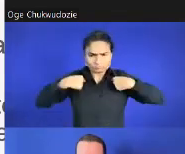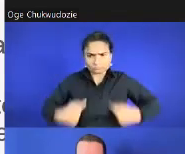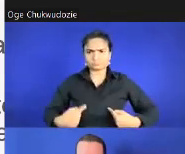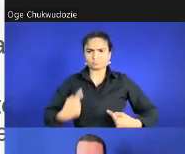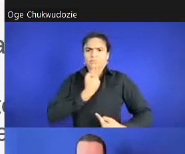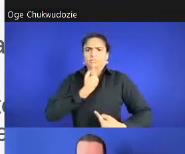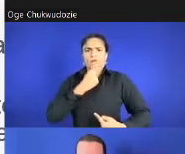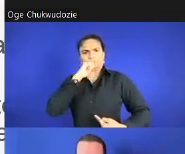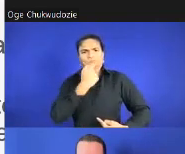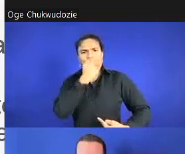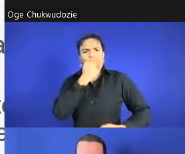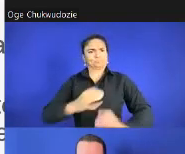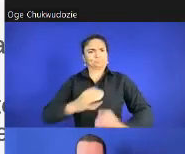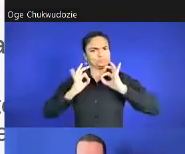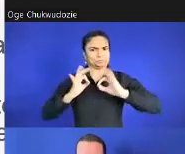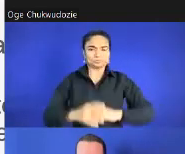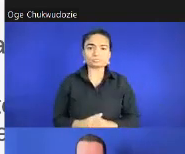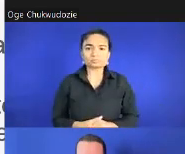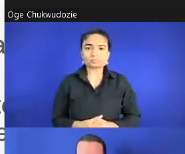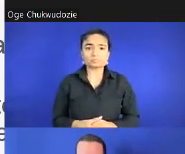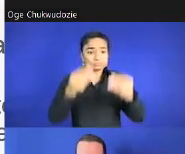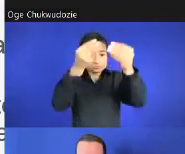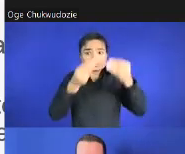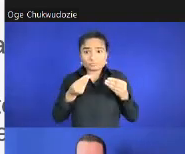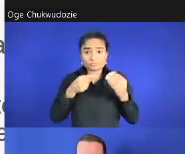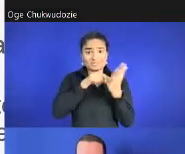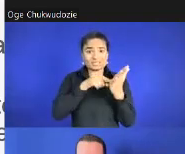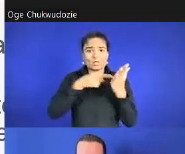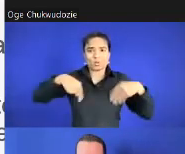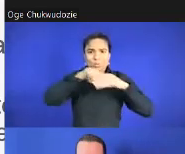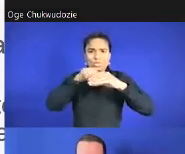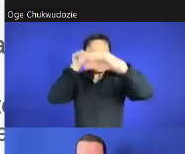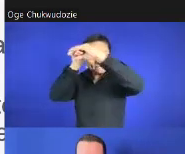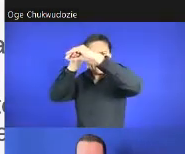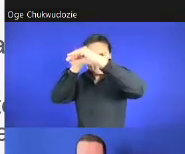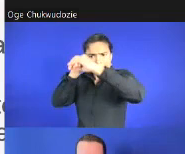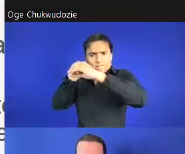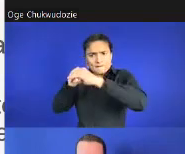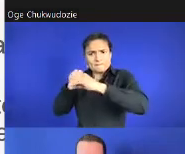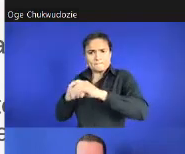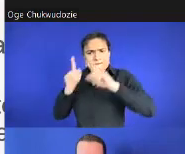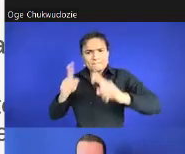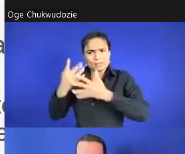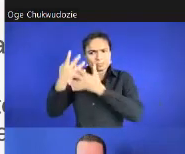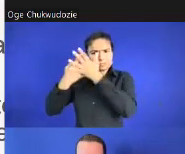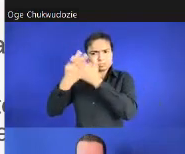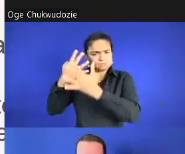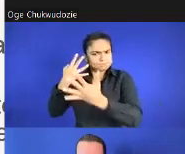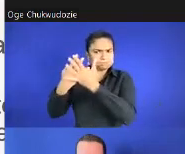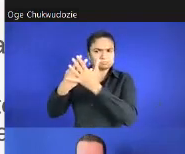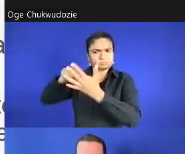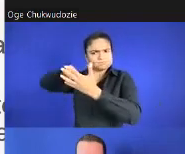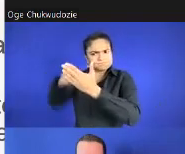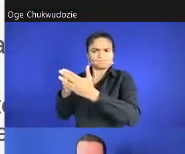encrypted or locked with password so that not everybody has access to it. That way, we ensure that feedback